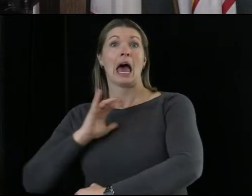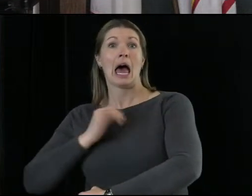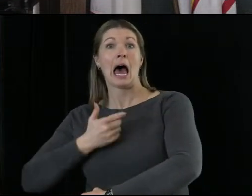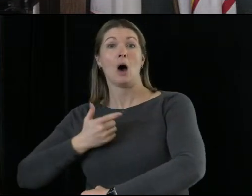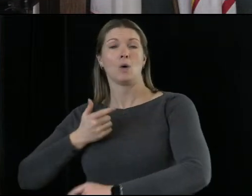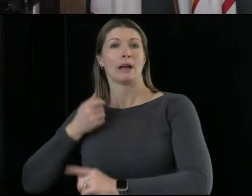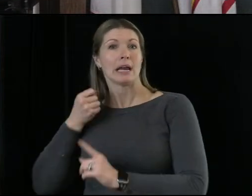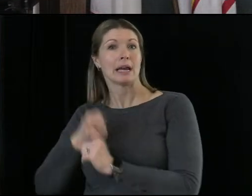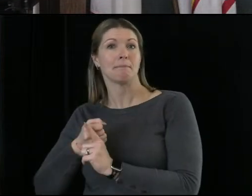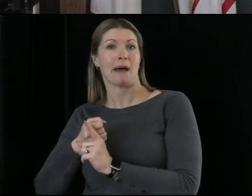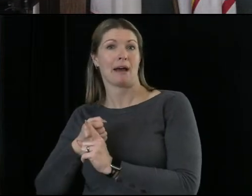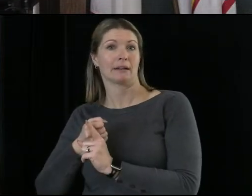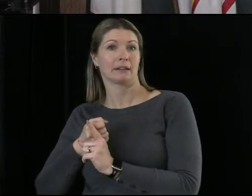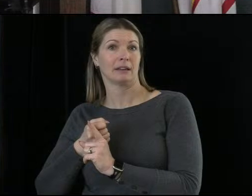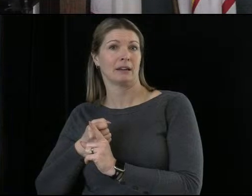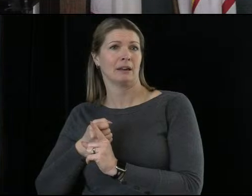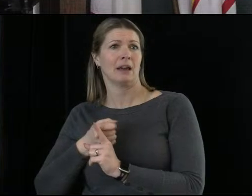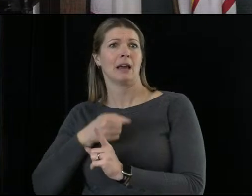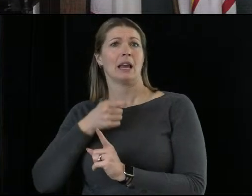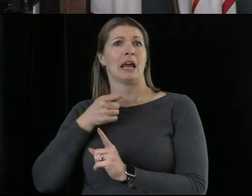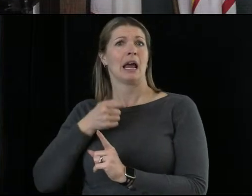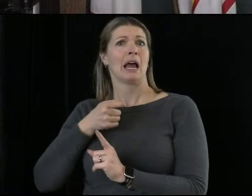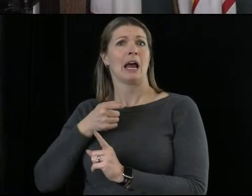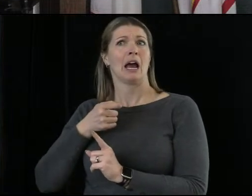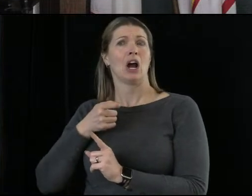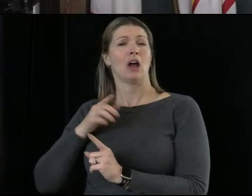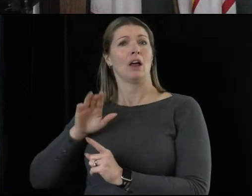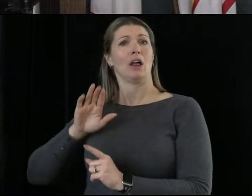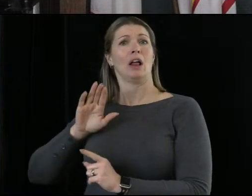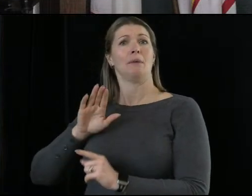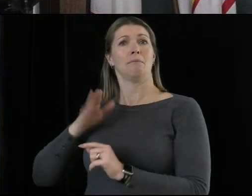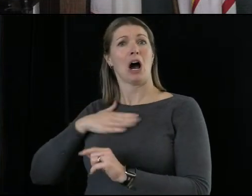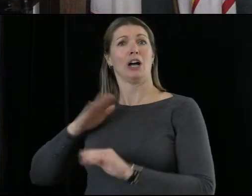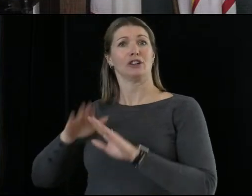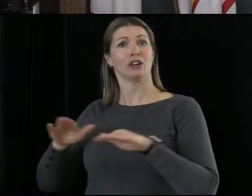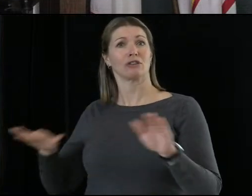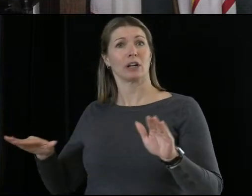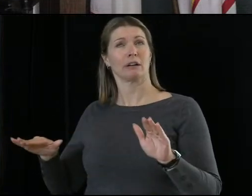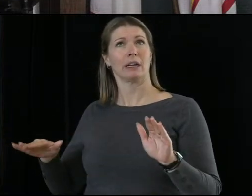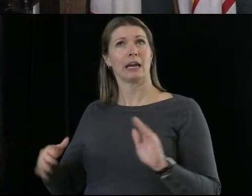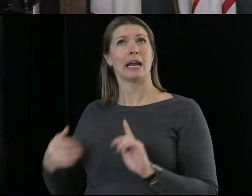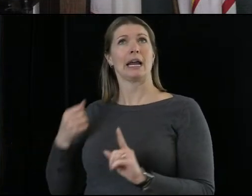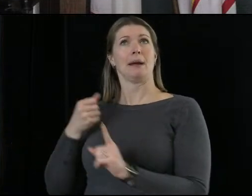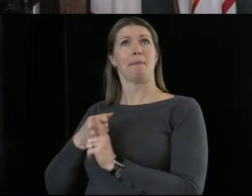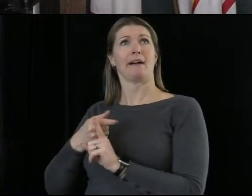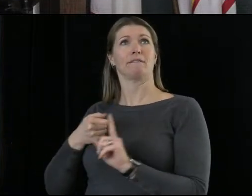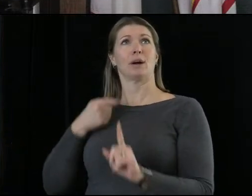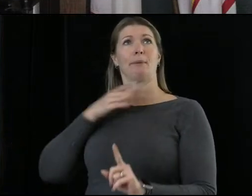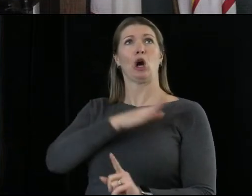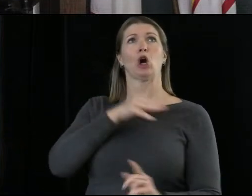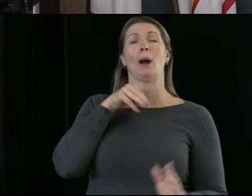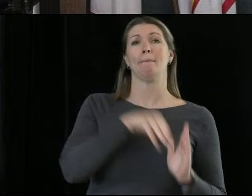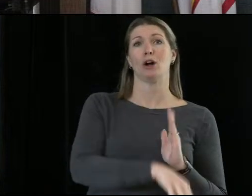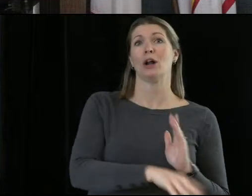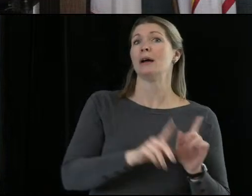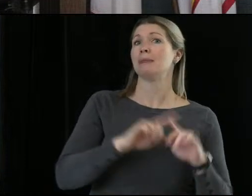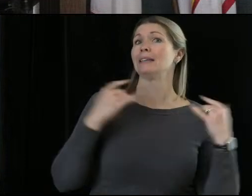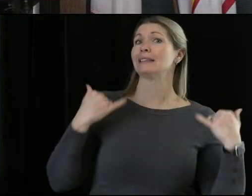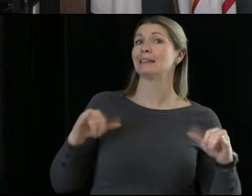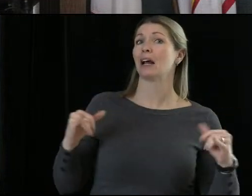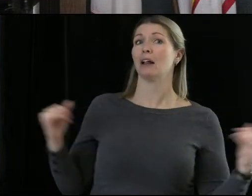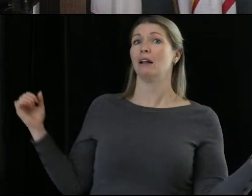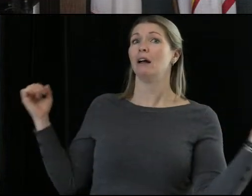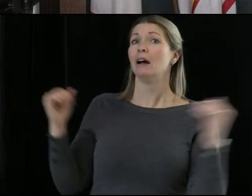now going through the world where their cousin was murdered, right? But we still gather at Christmas, and we